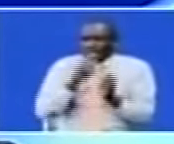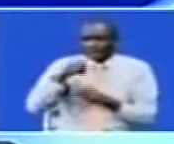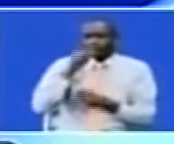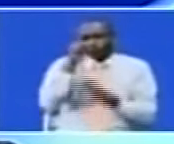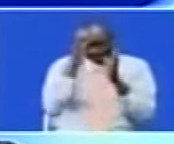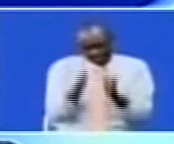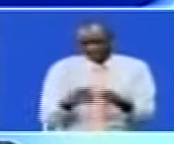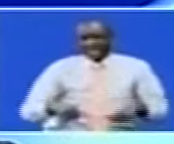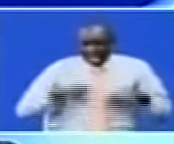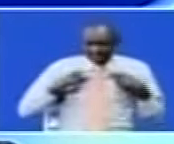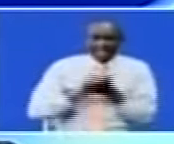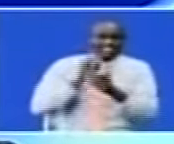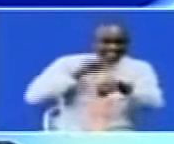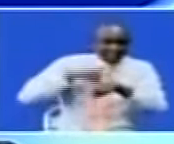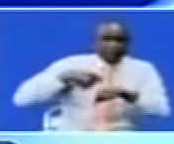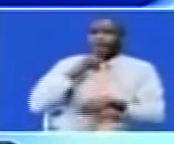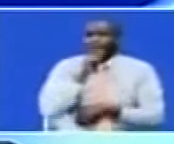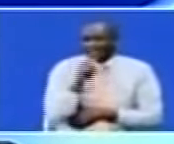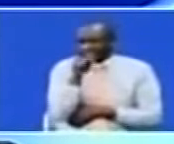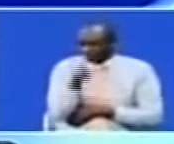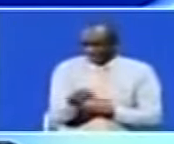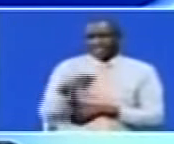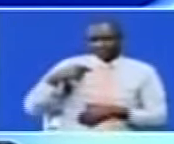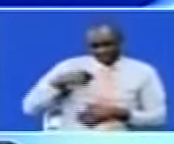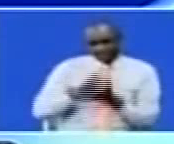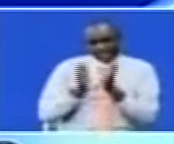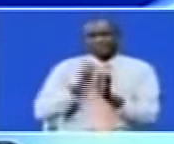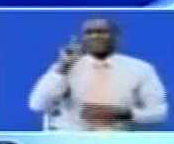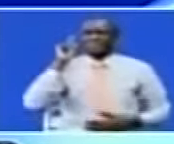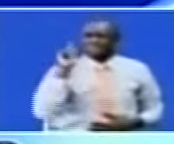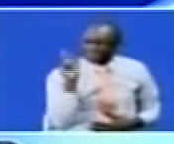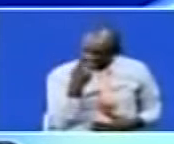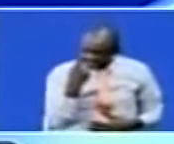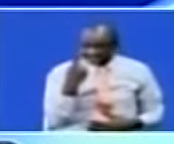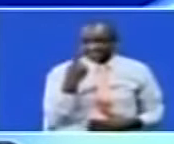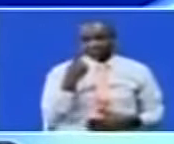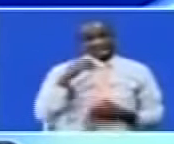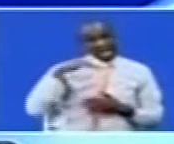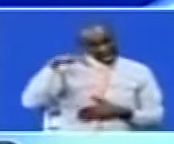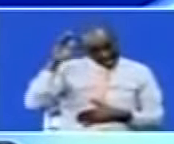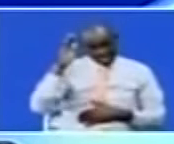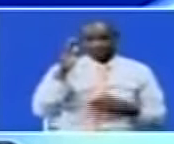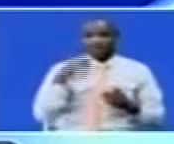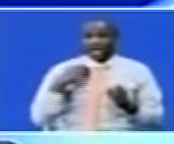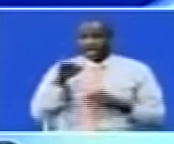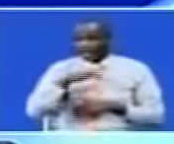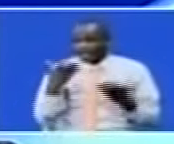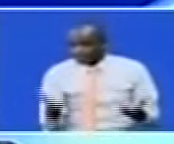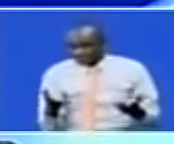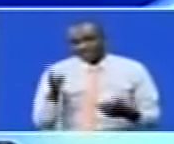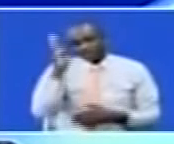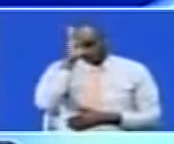the life and times of a man on his way to sainthood from his native town of Bungoma in Western